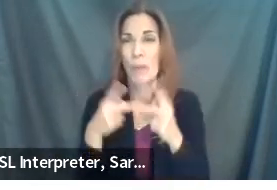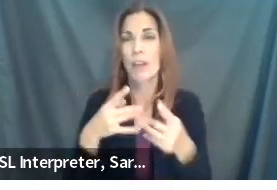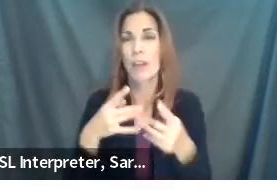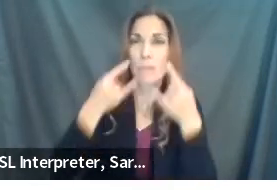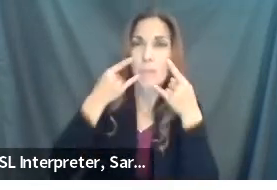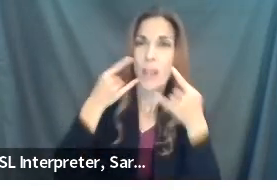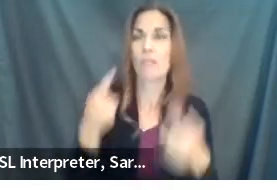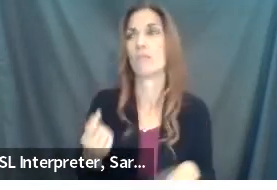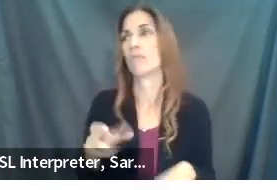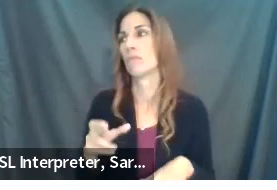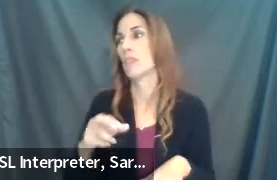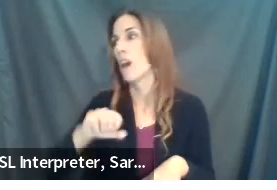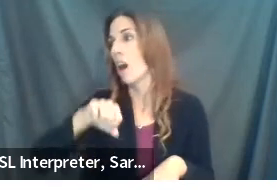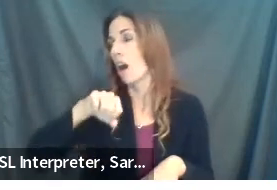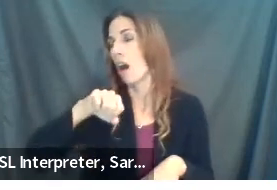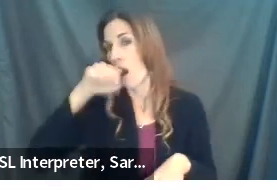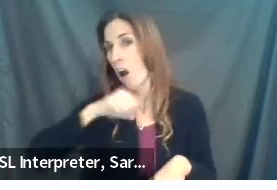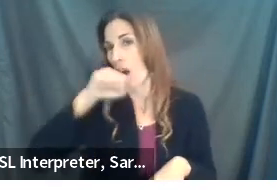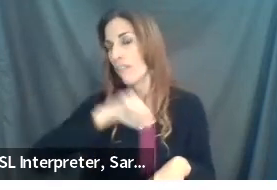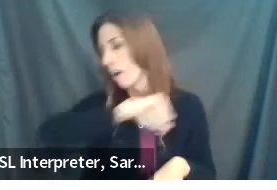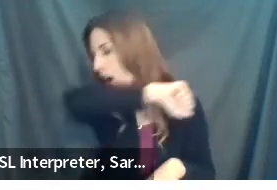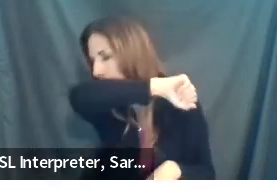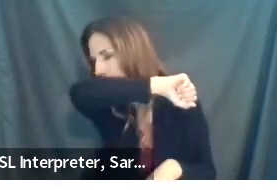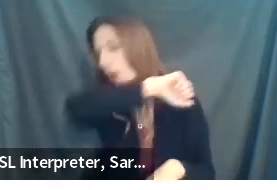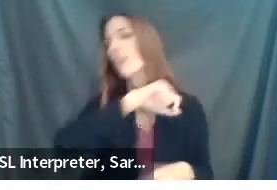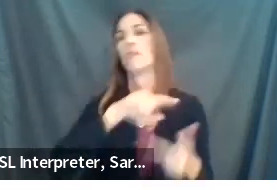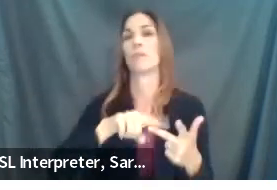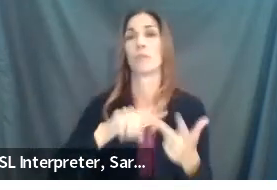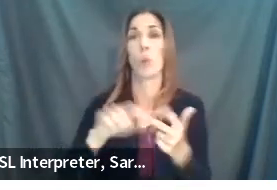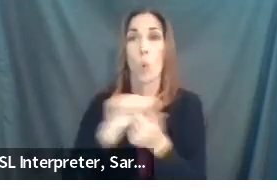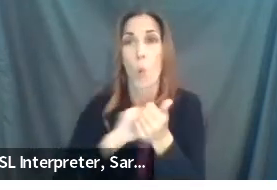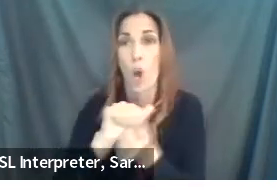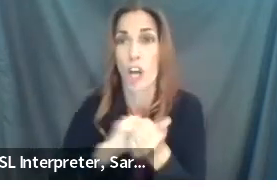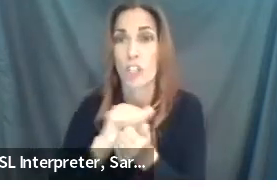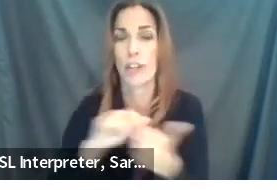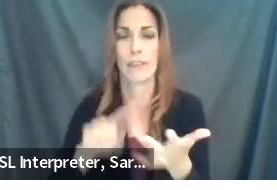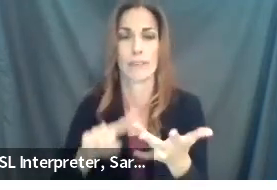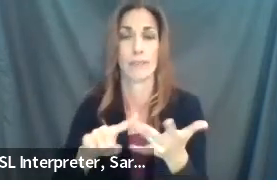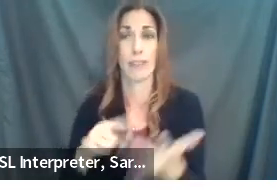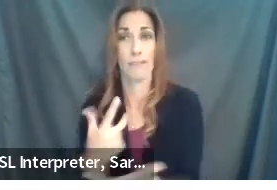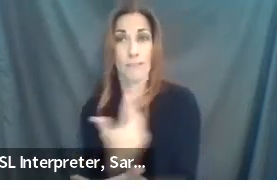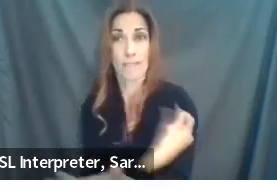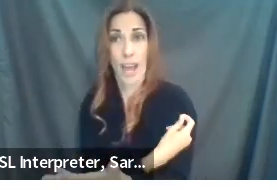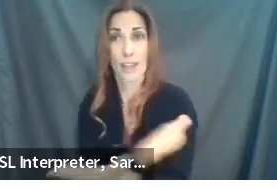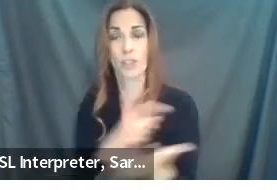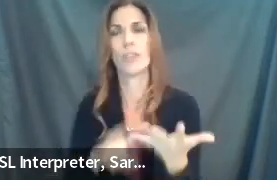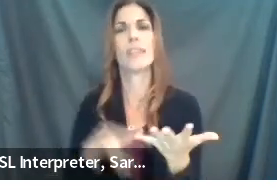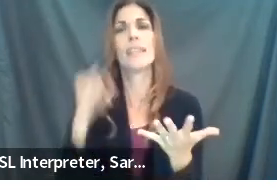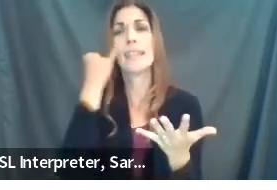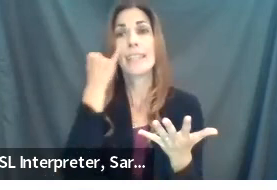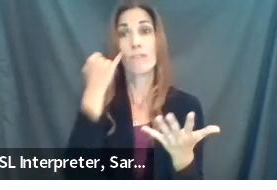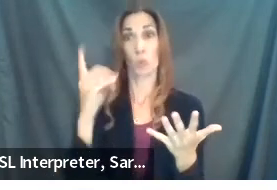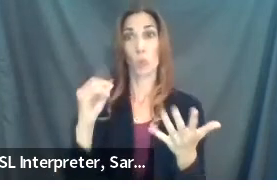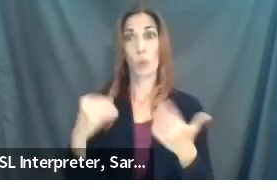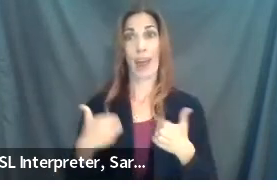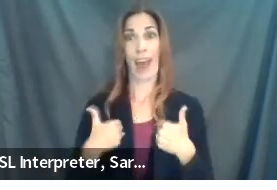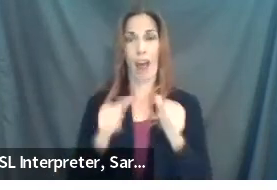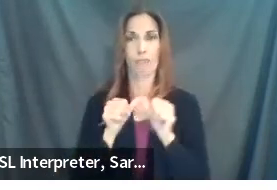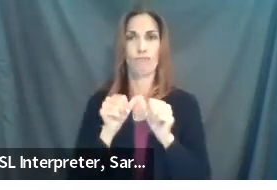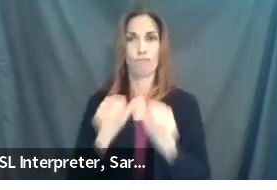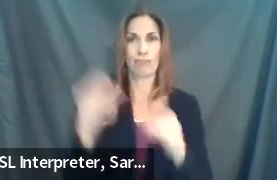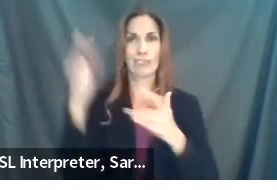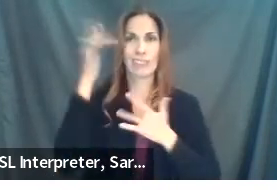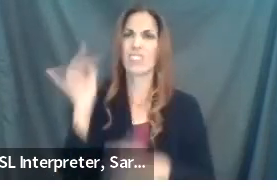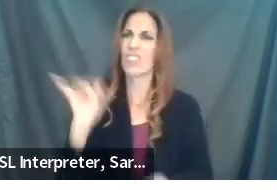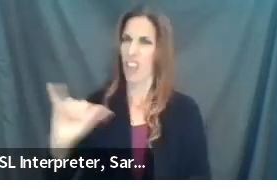hands, get vaccinated, and remember that if you have a chronic lung condition like asthma, you may be more susceptible, you